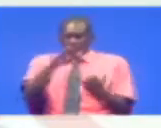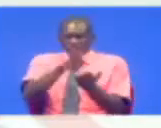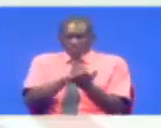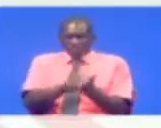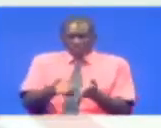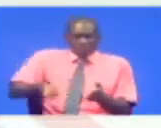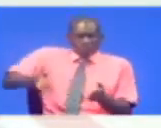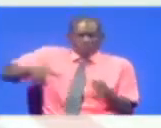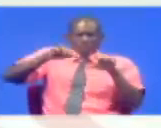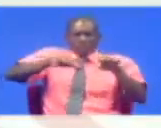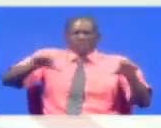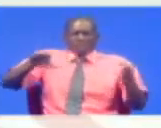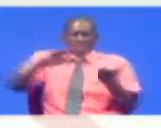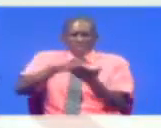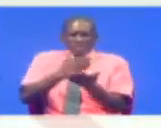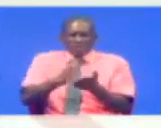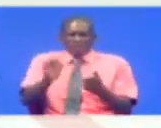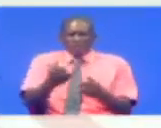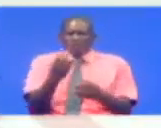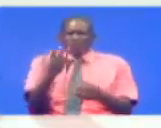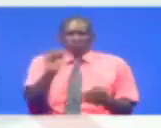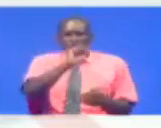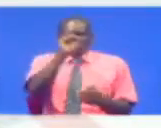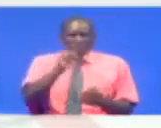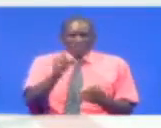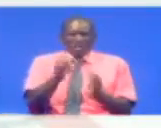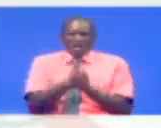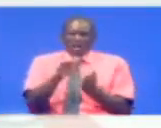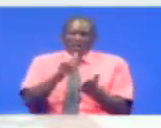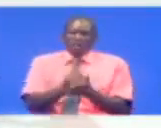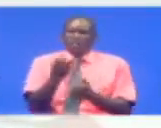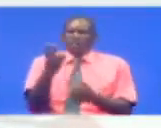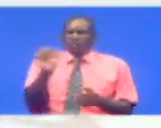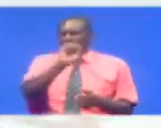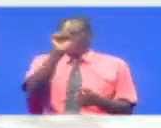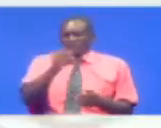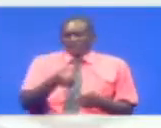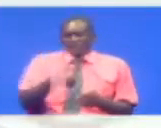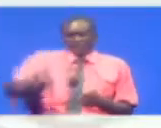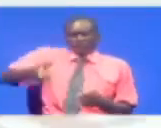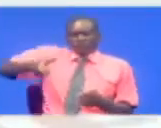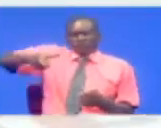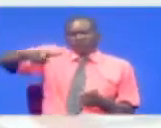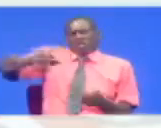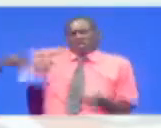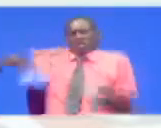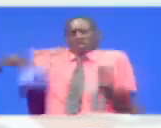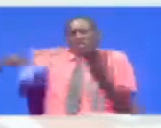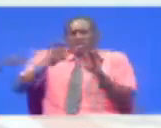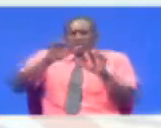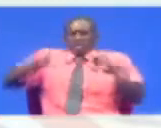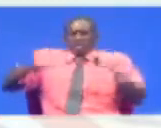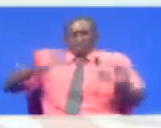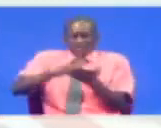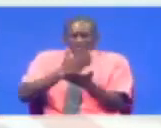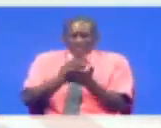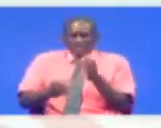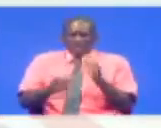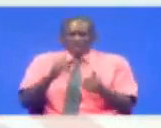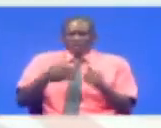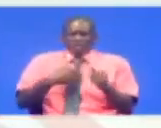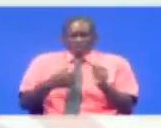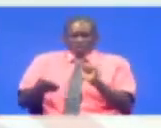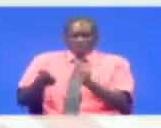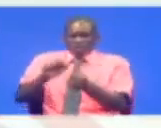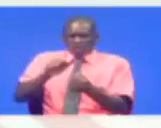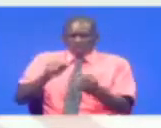its market share by 2%, and that 2% increase in market share, which has translated